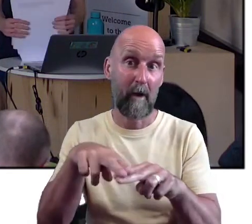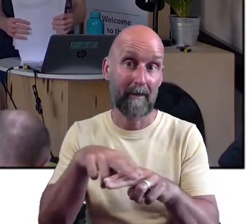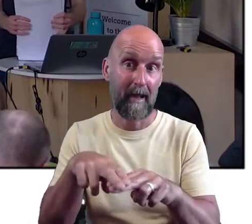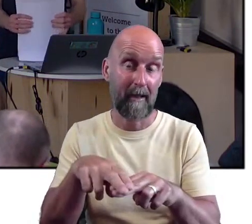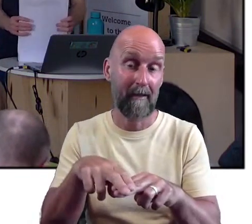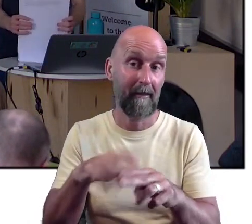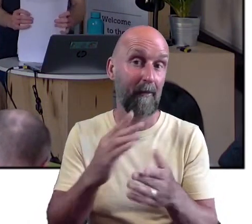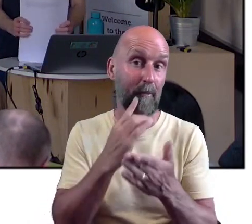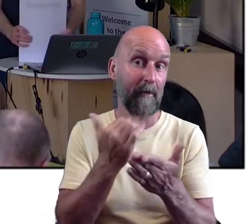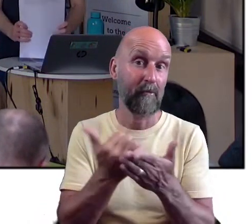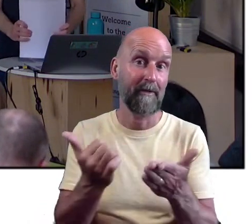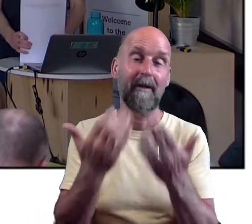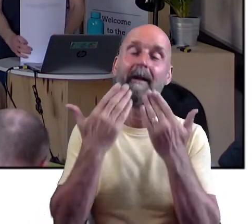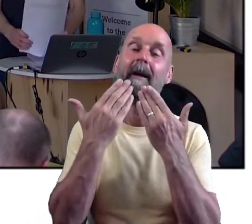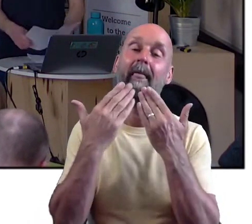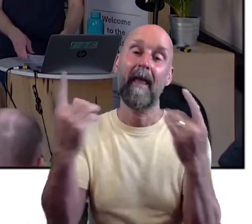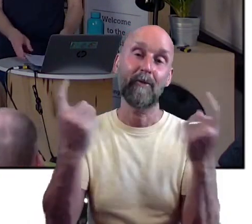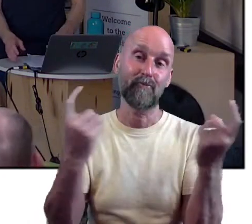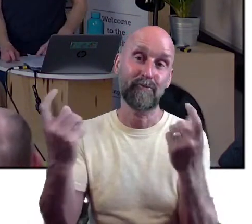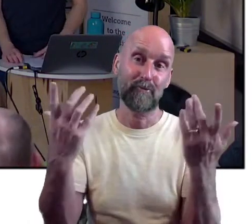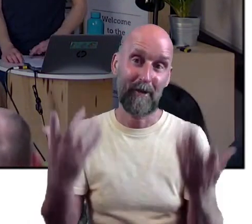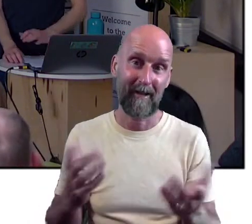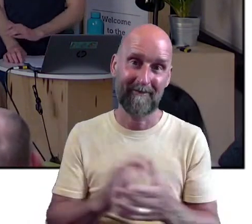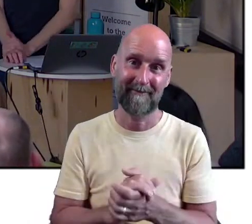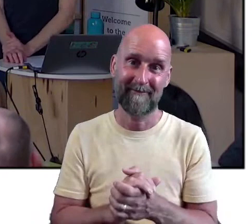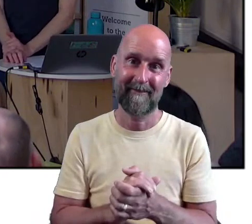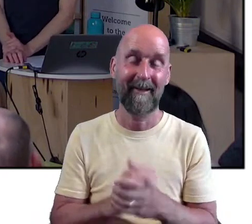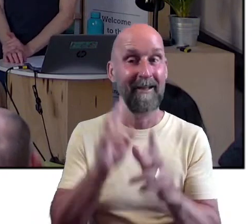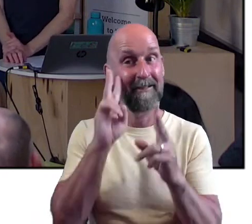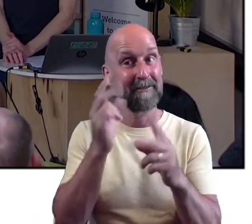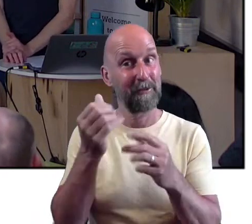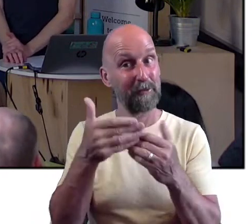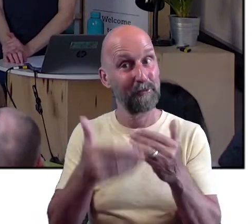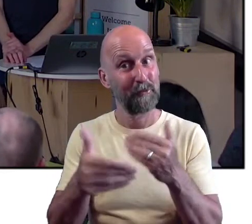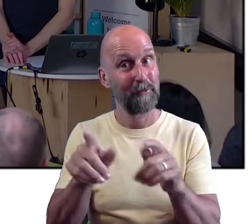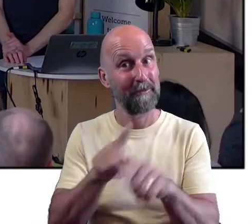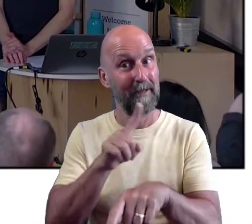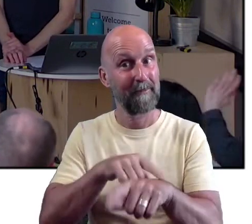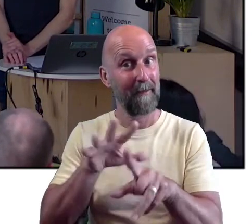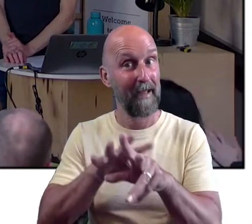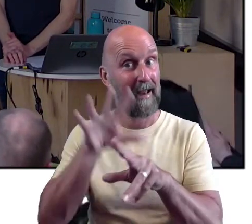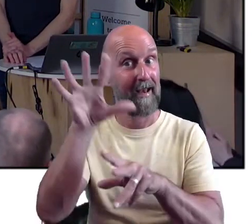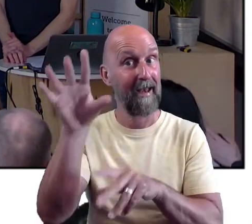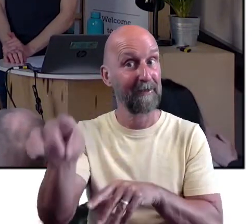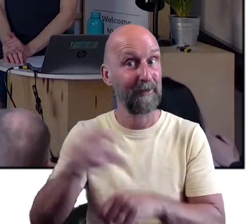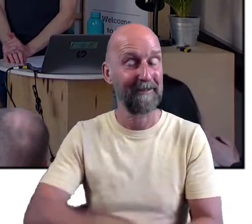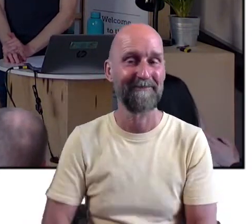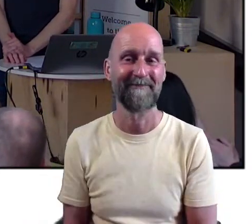Thank you all for being here today, and we'll see you again same time next week.